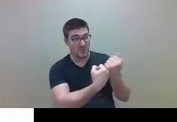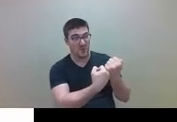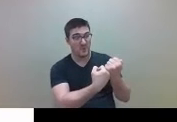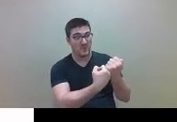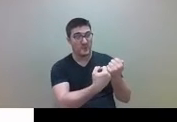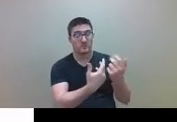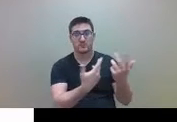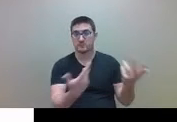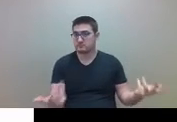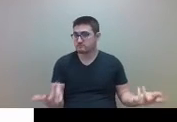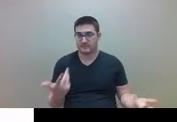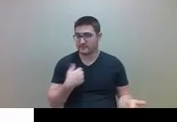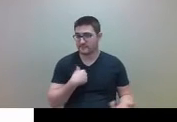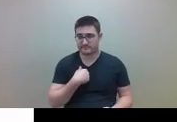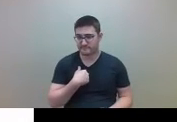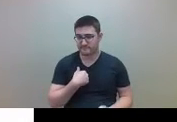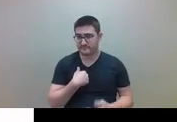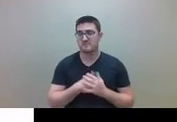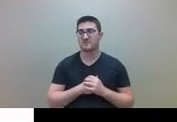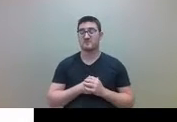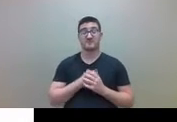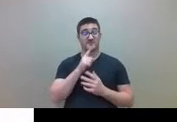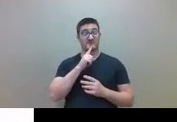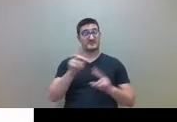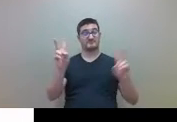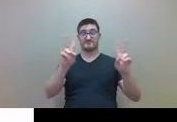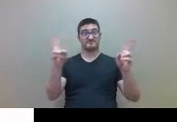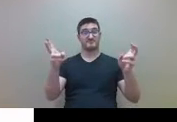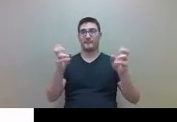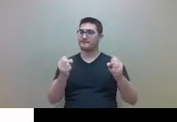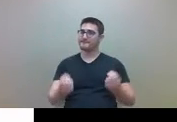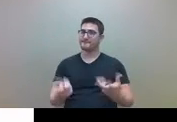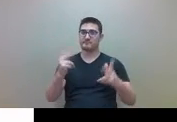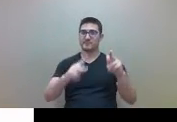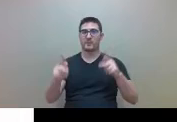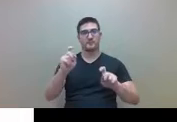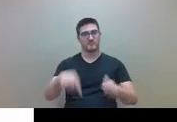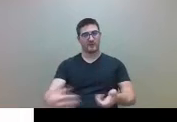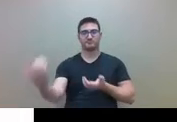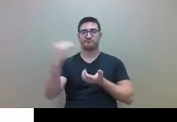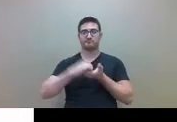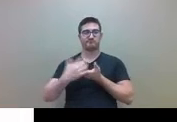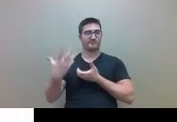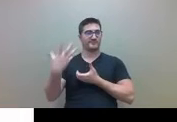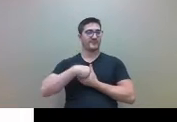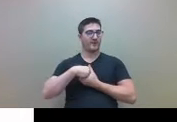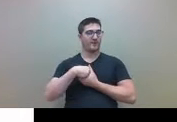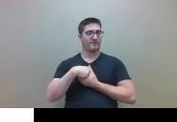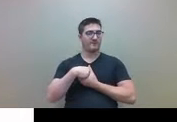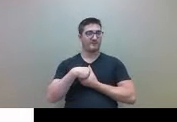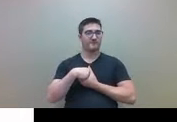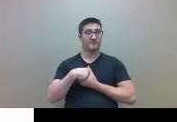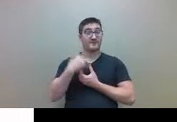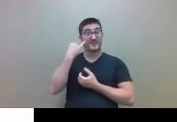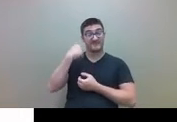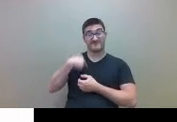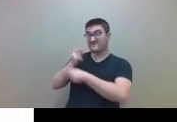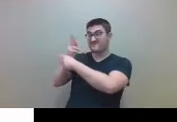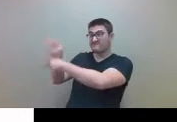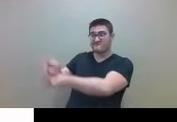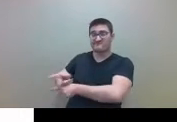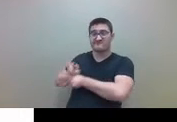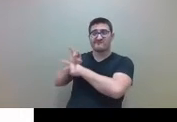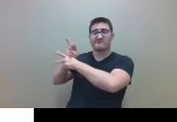help. But with caregiving, it's almost inevitable. You do need to seek access to